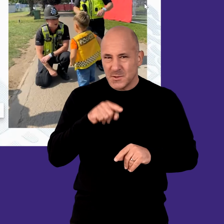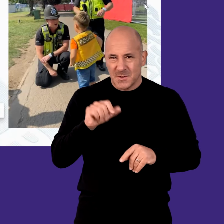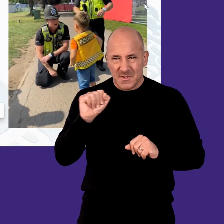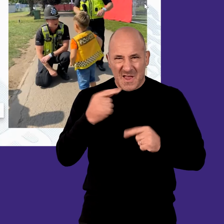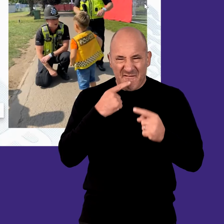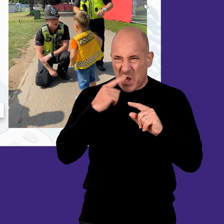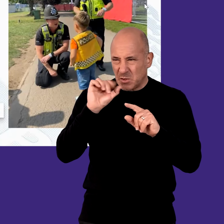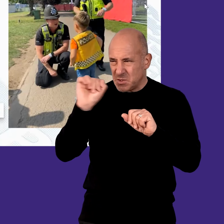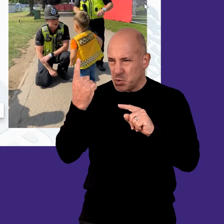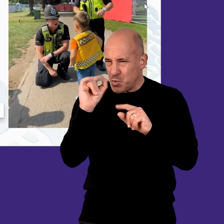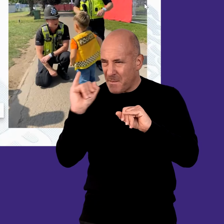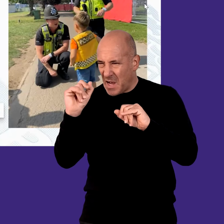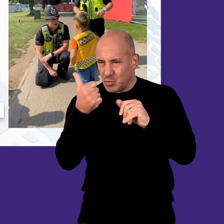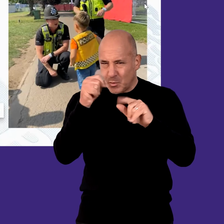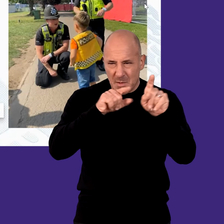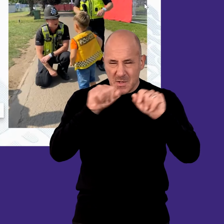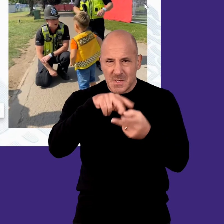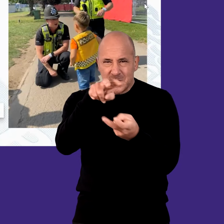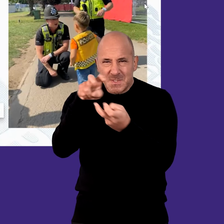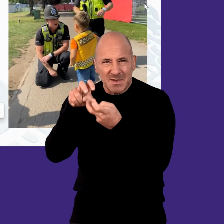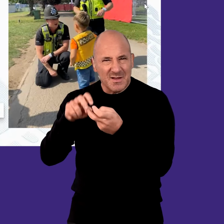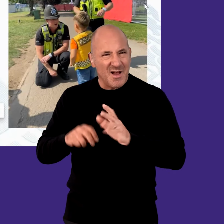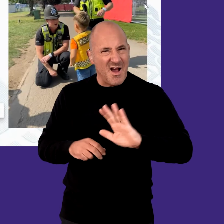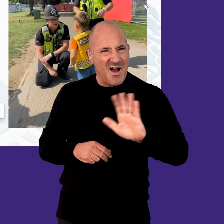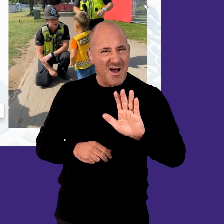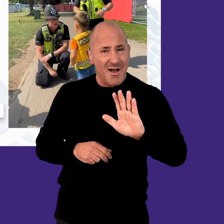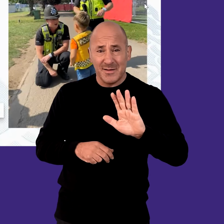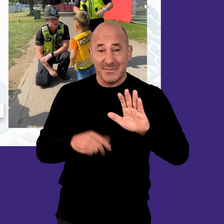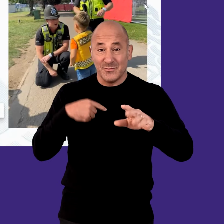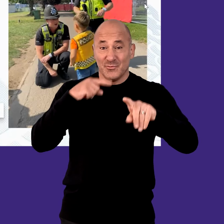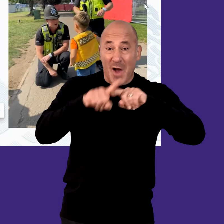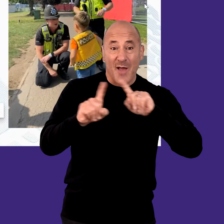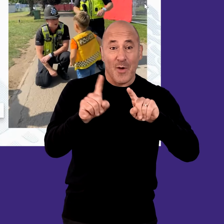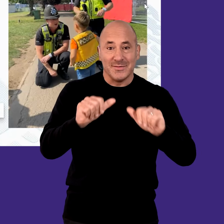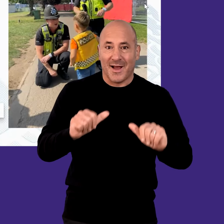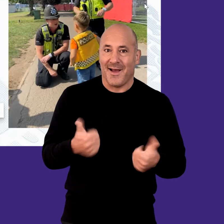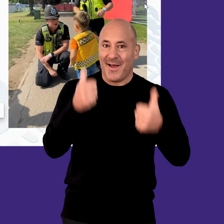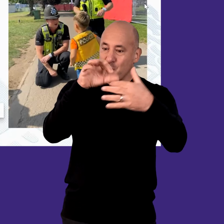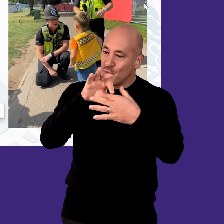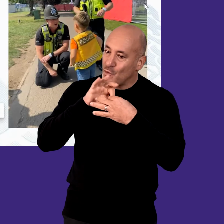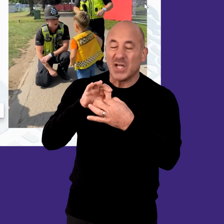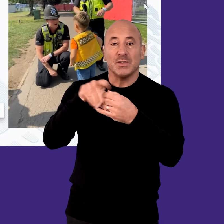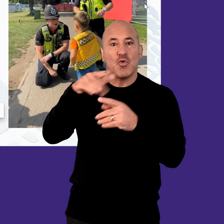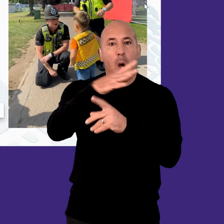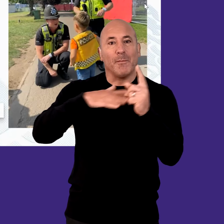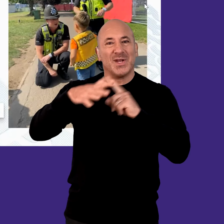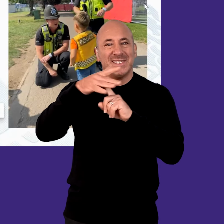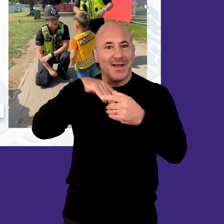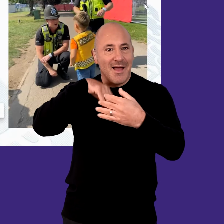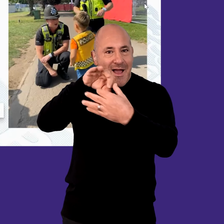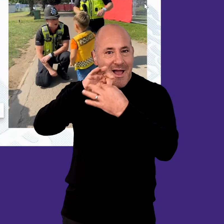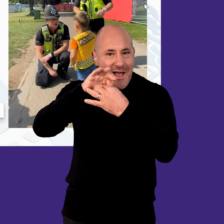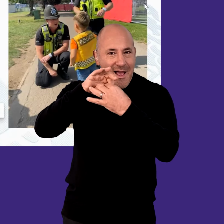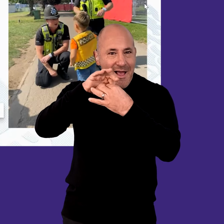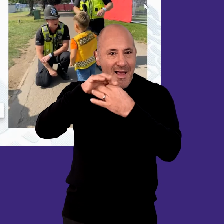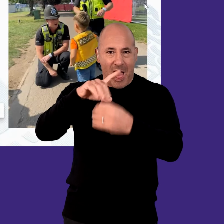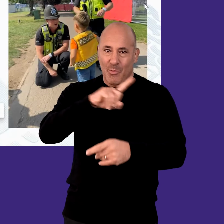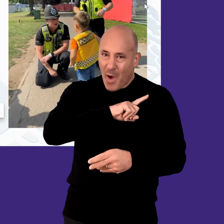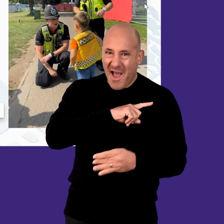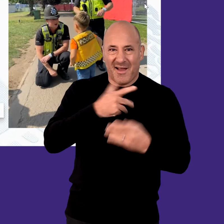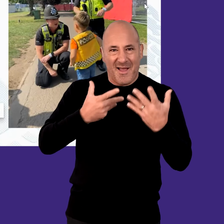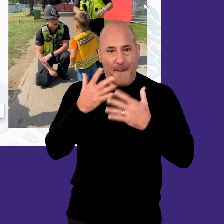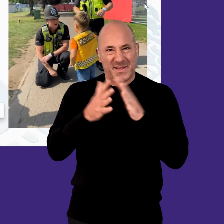do. It wasn't that we were trying to sneak about and gather intel in a sneaky way. It was that we were trying to build these relationships with communities,